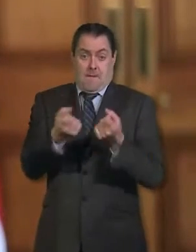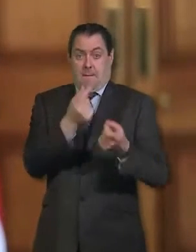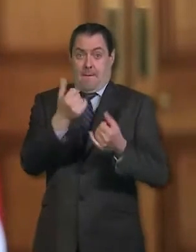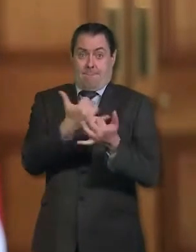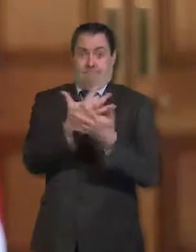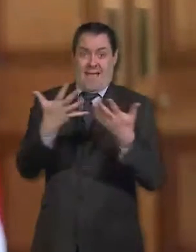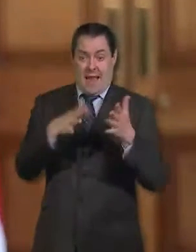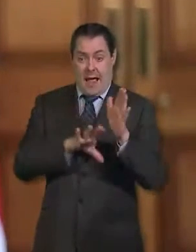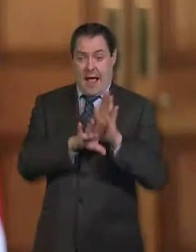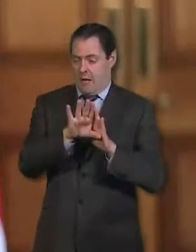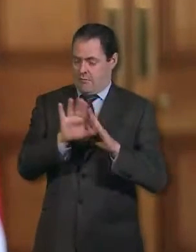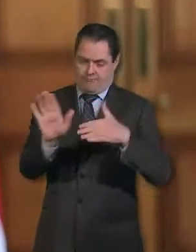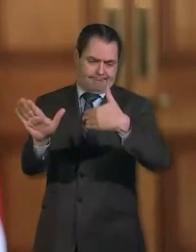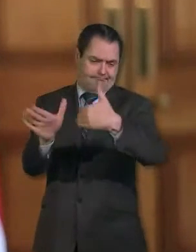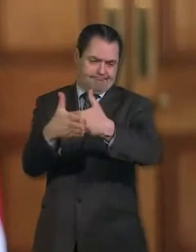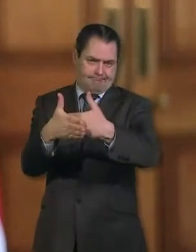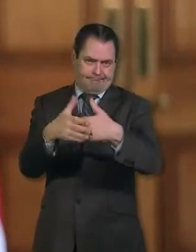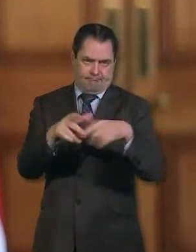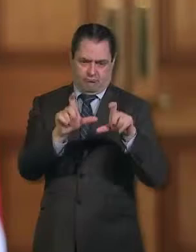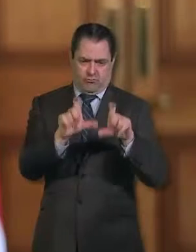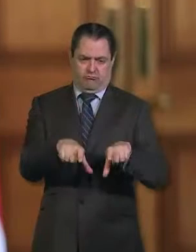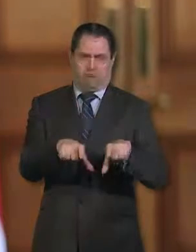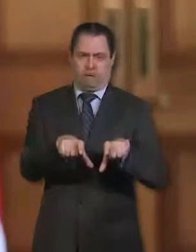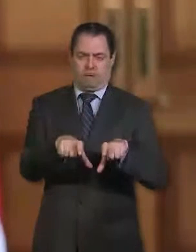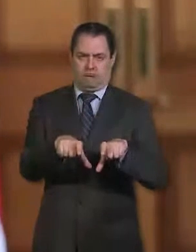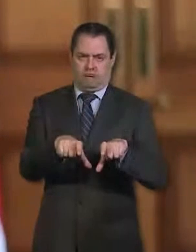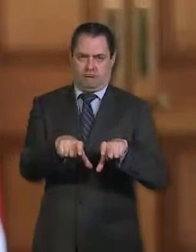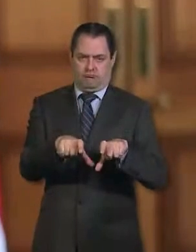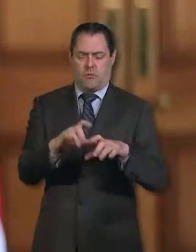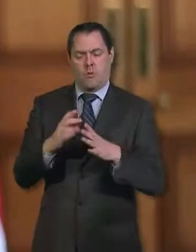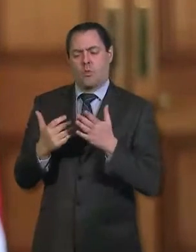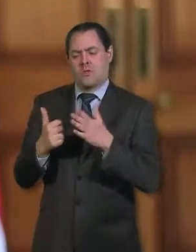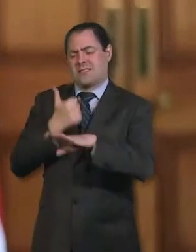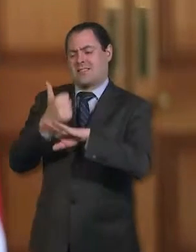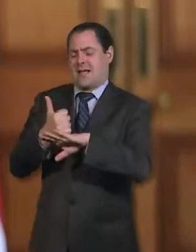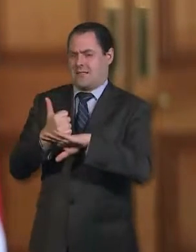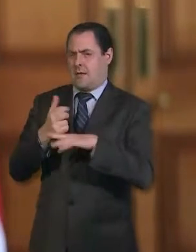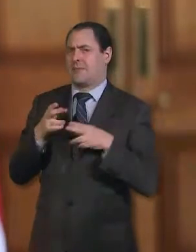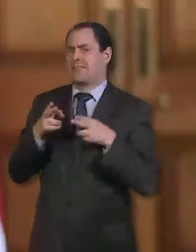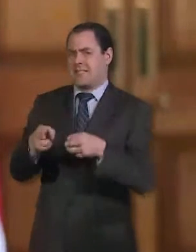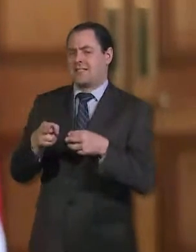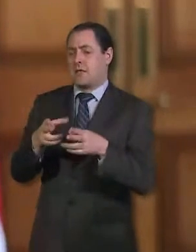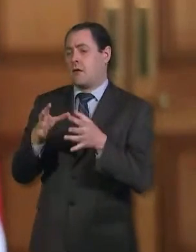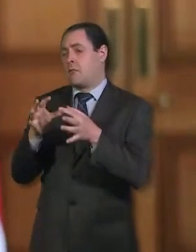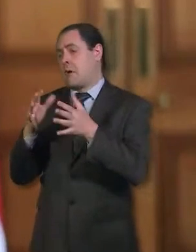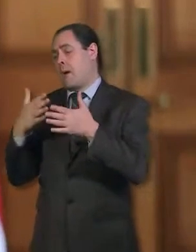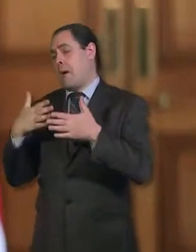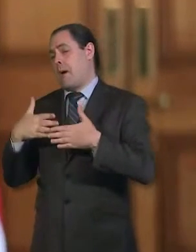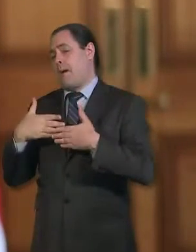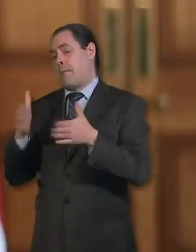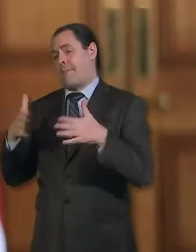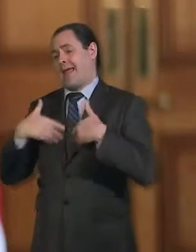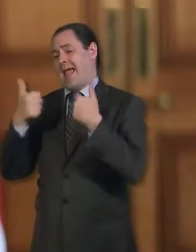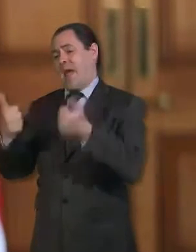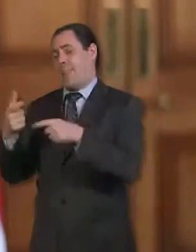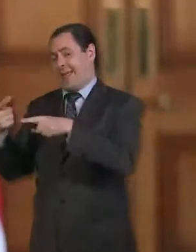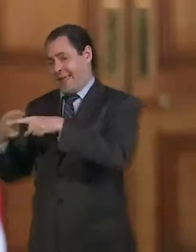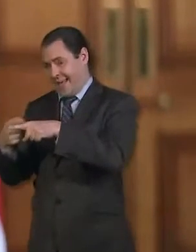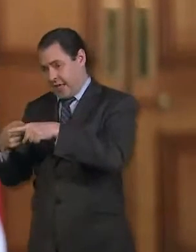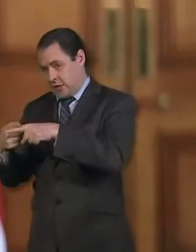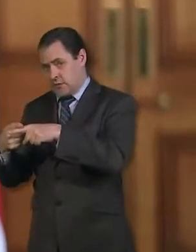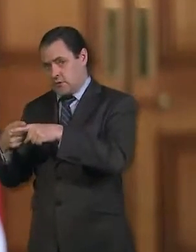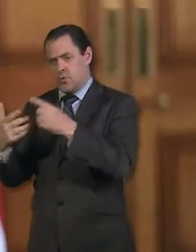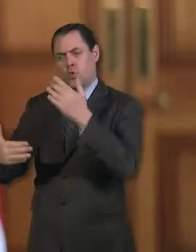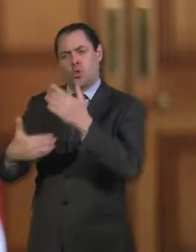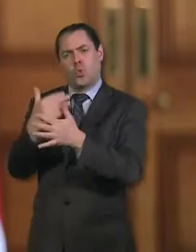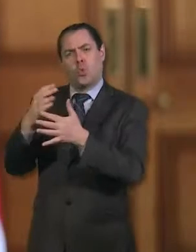that we're putting in place with a combination of Public Health England and the new Joint Biosecurity Centre, along